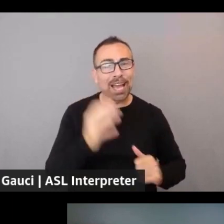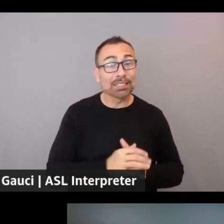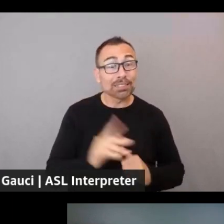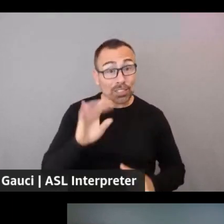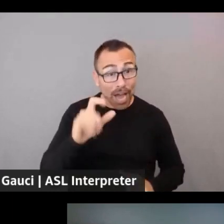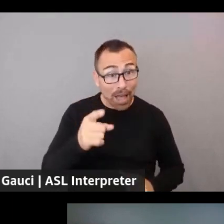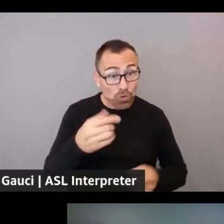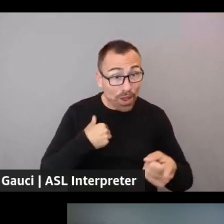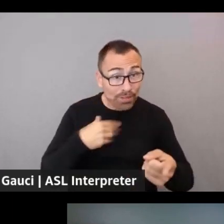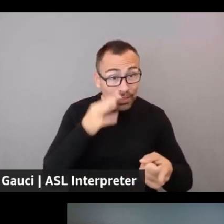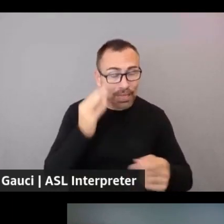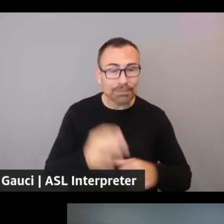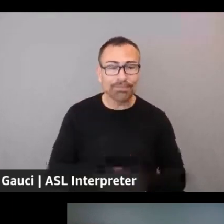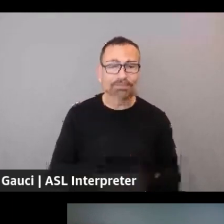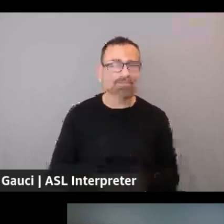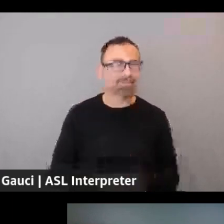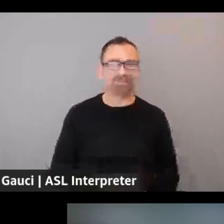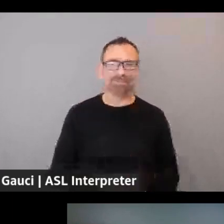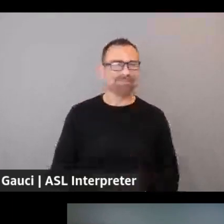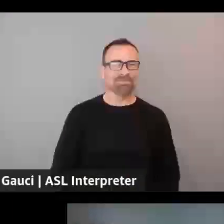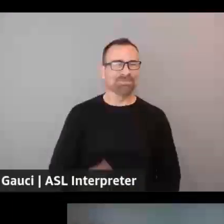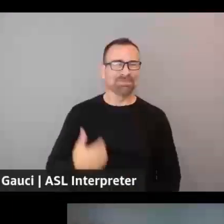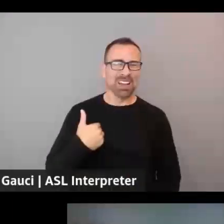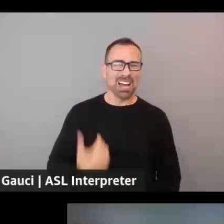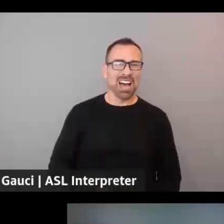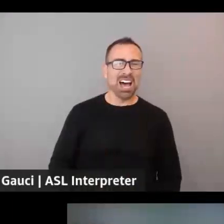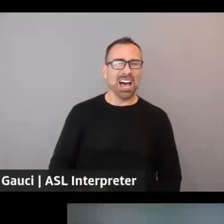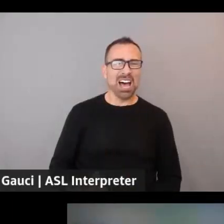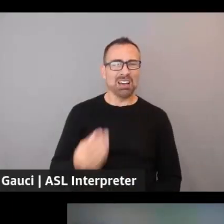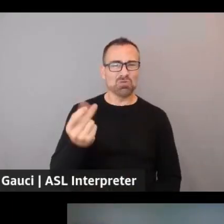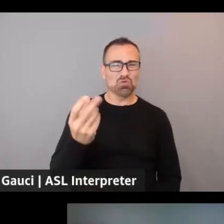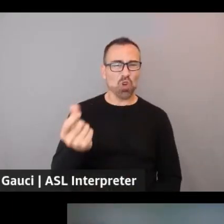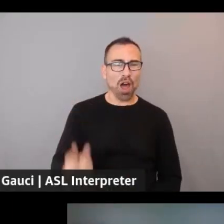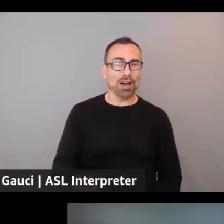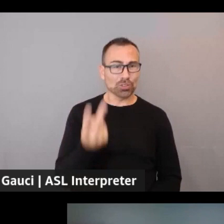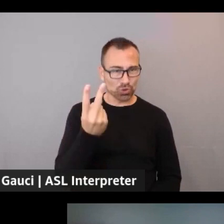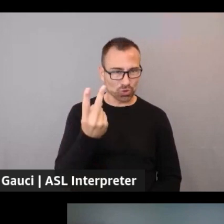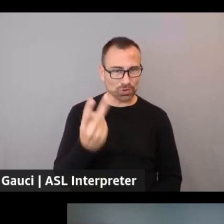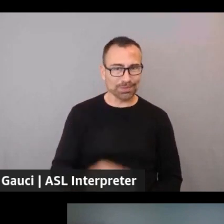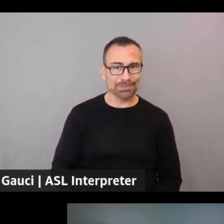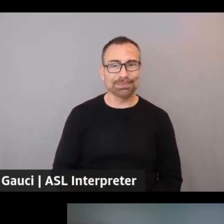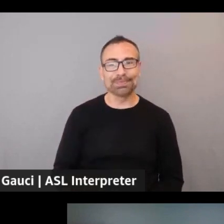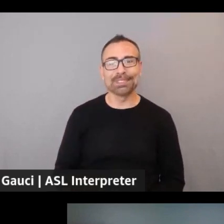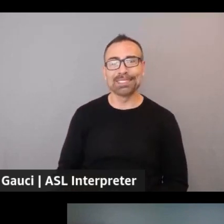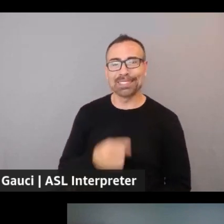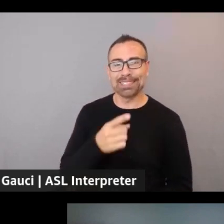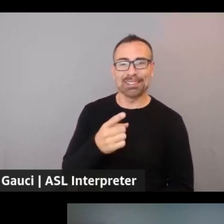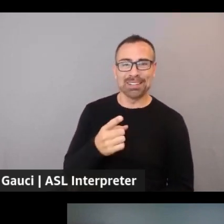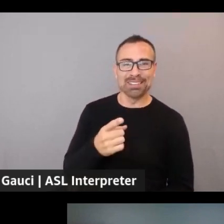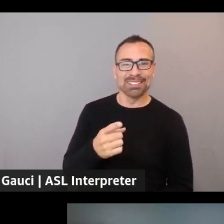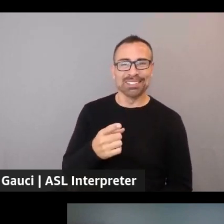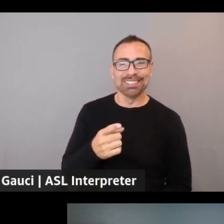All right. Maybe we'll have another appearance. I'm game for more animal appearances, Jasmine. All right.